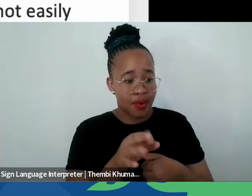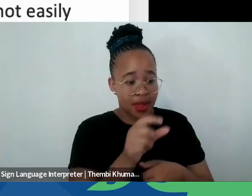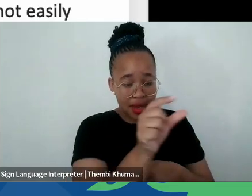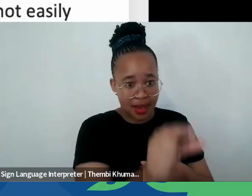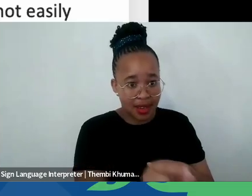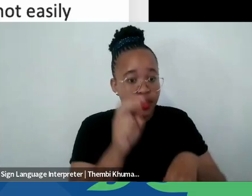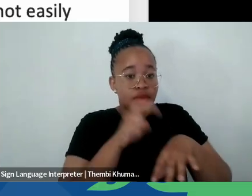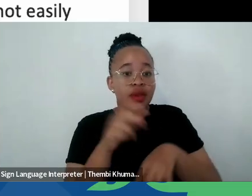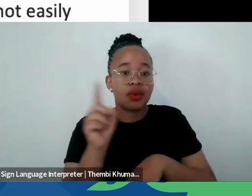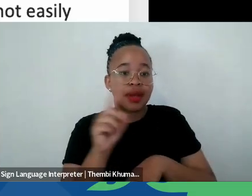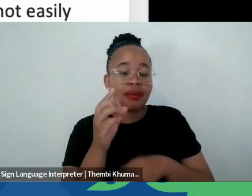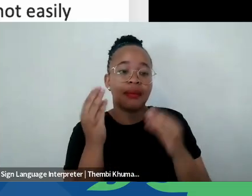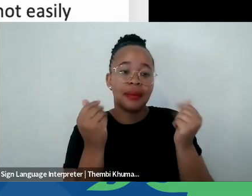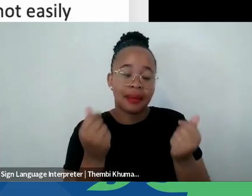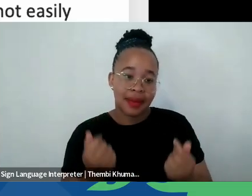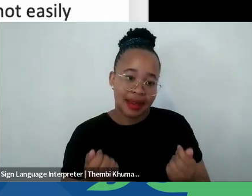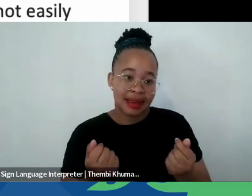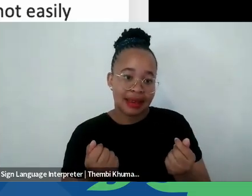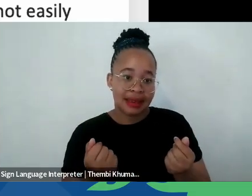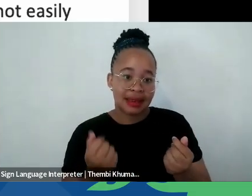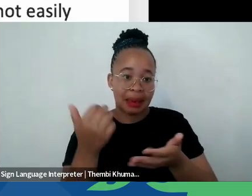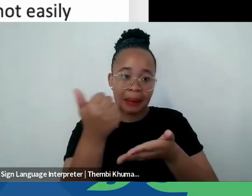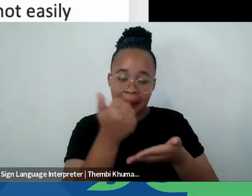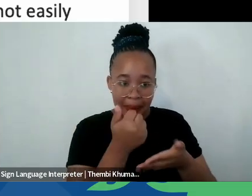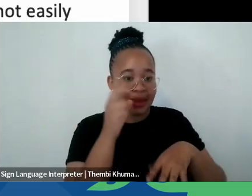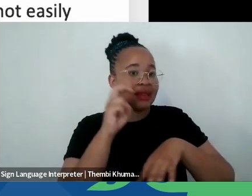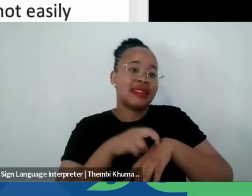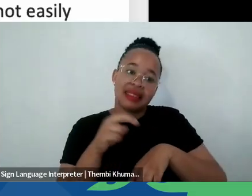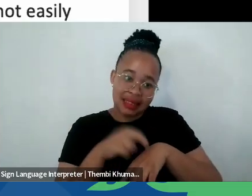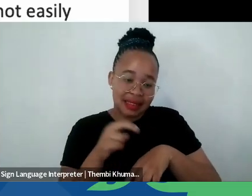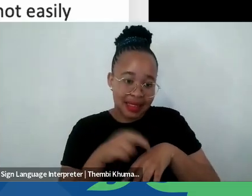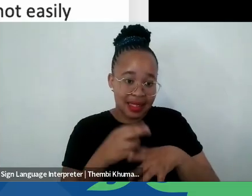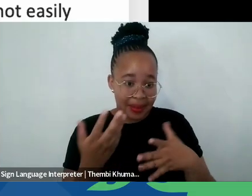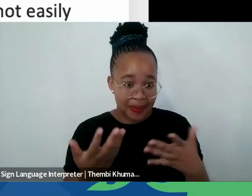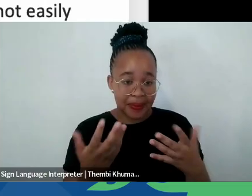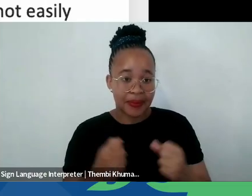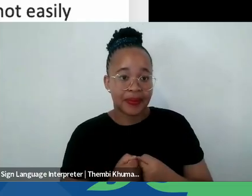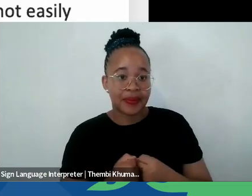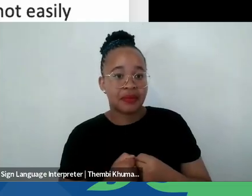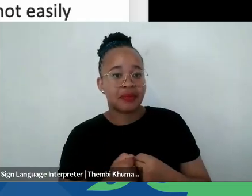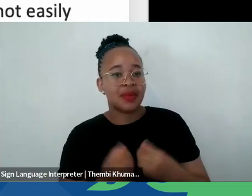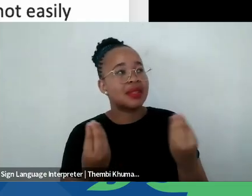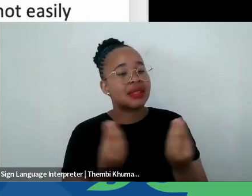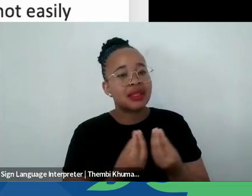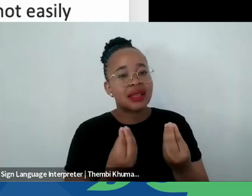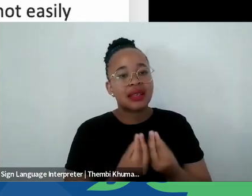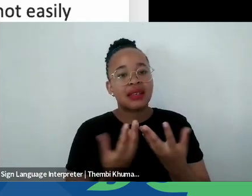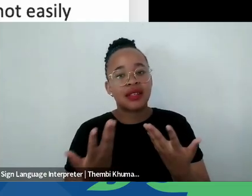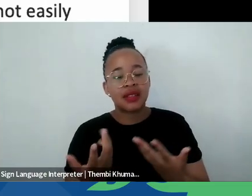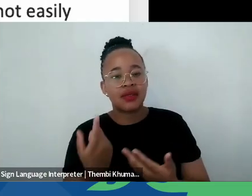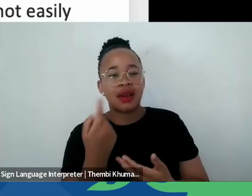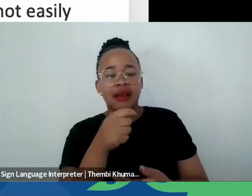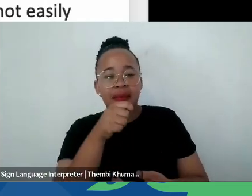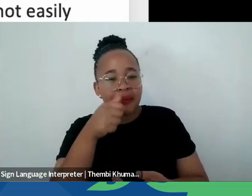need money. You need well-funded programs, including things like where you can take medicines